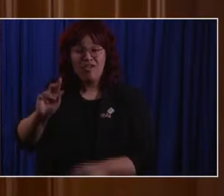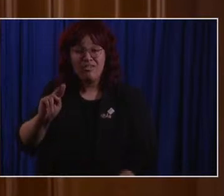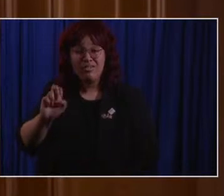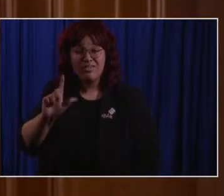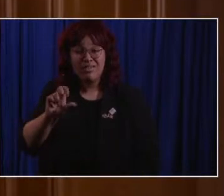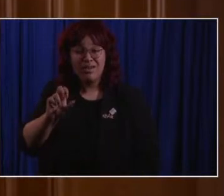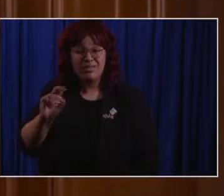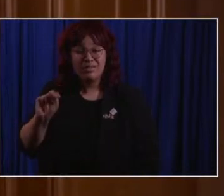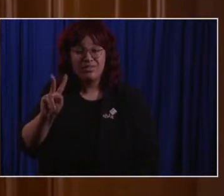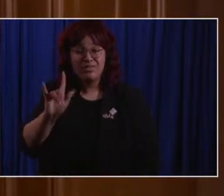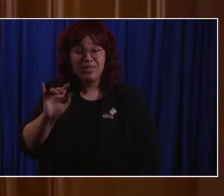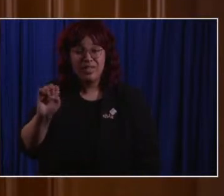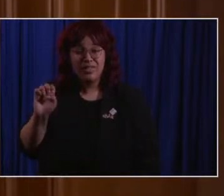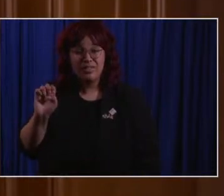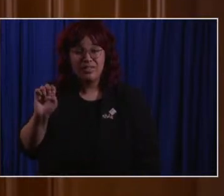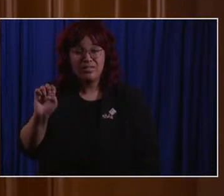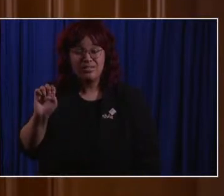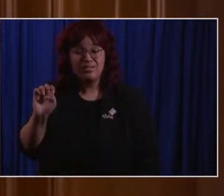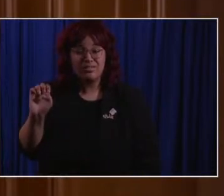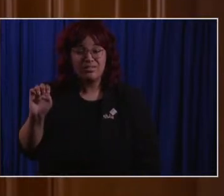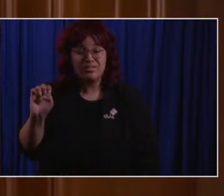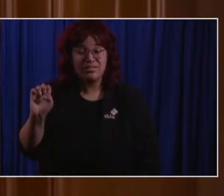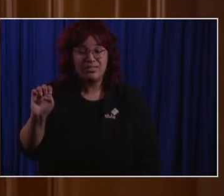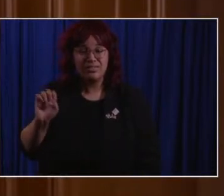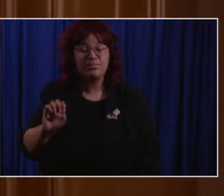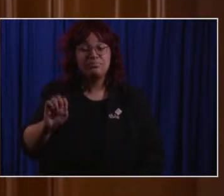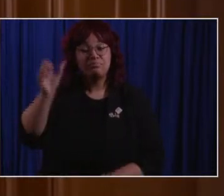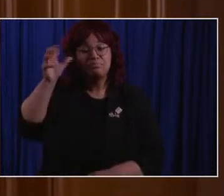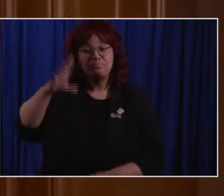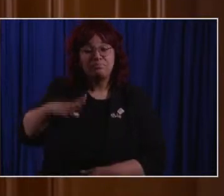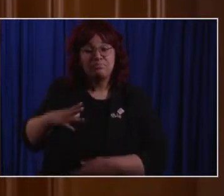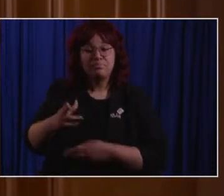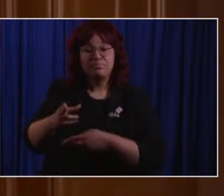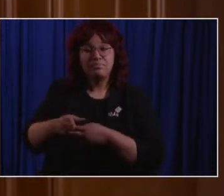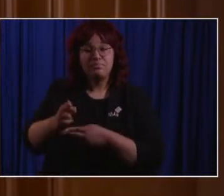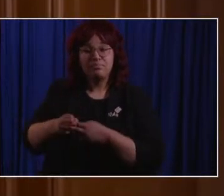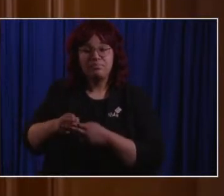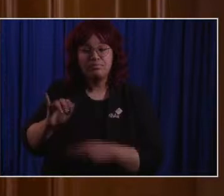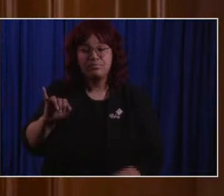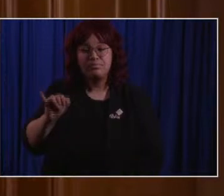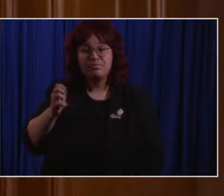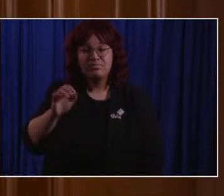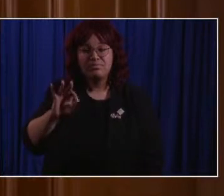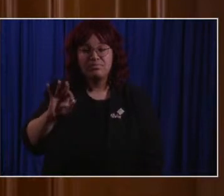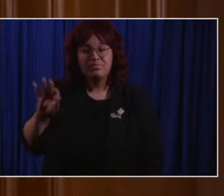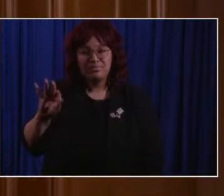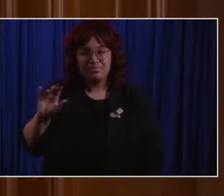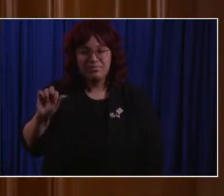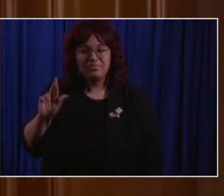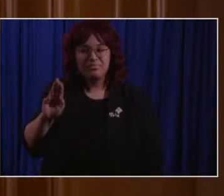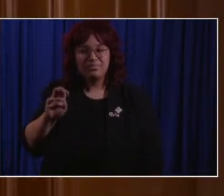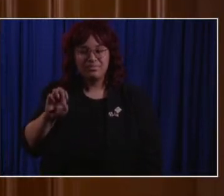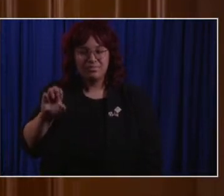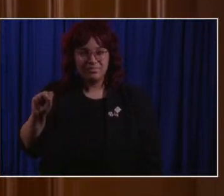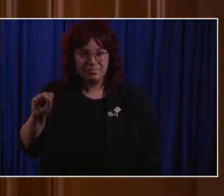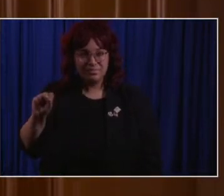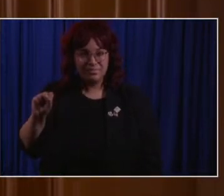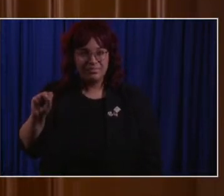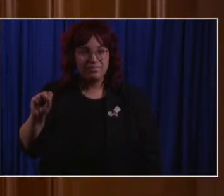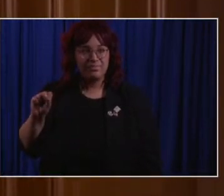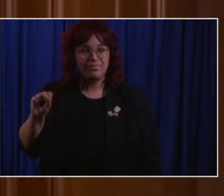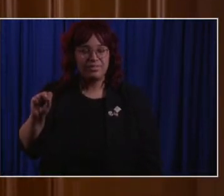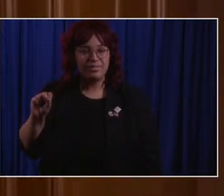He was responding to a fire last night when he collapsed and died. We want to keep his